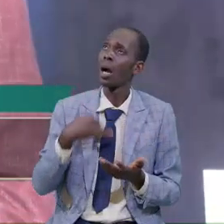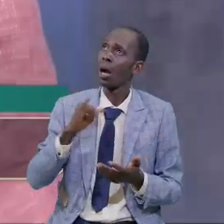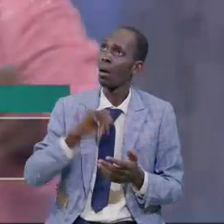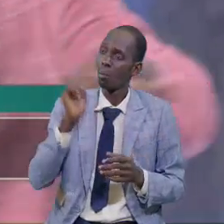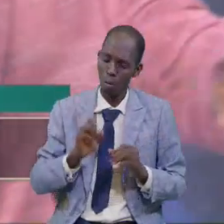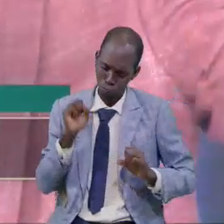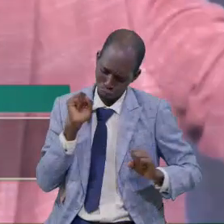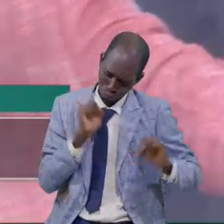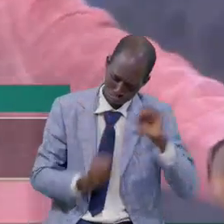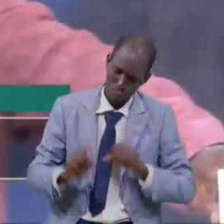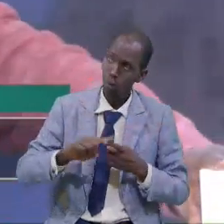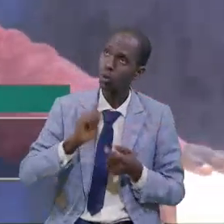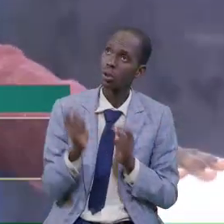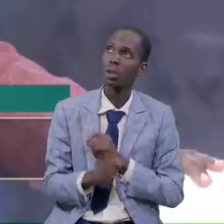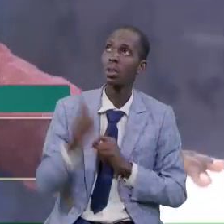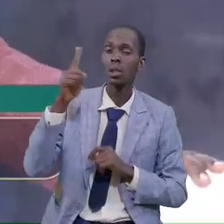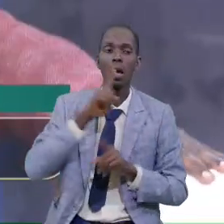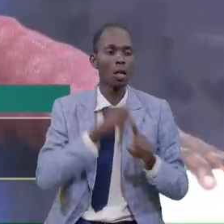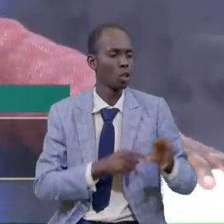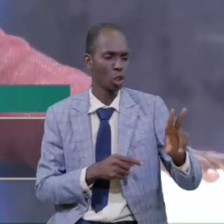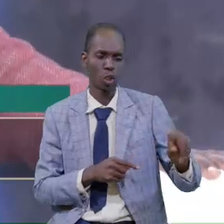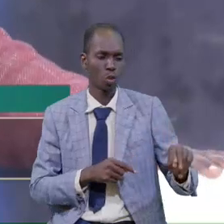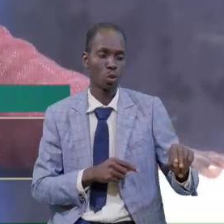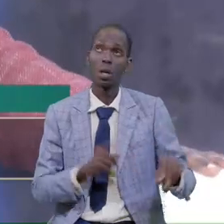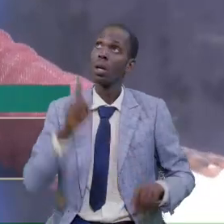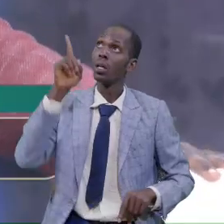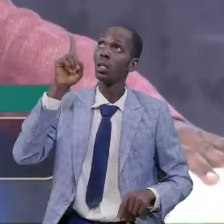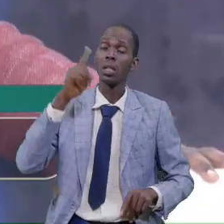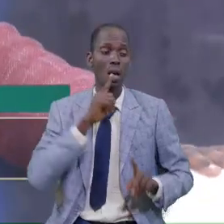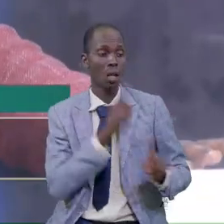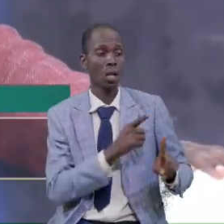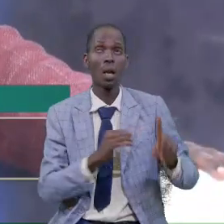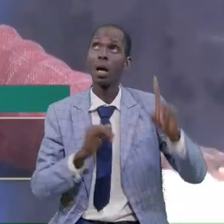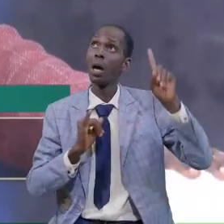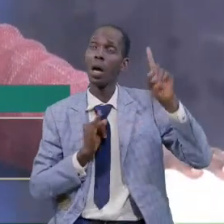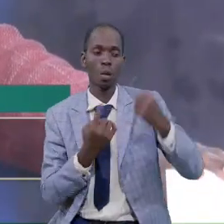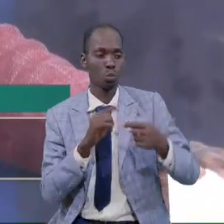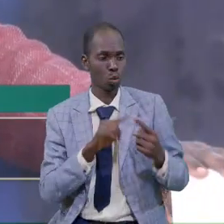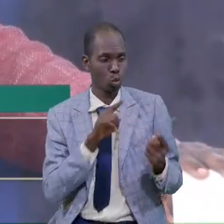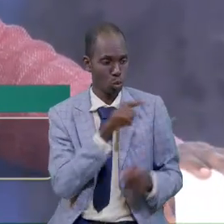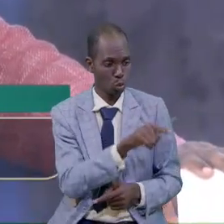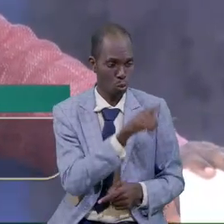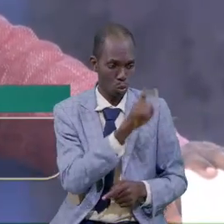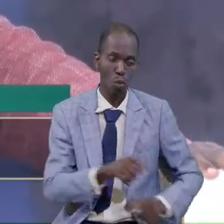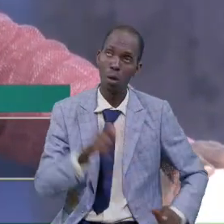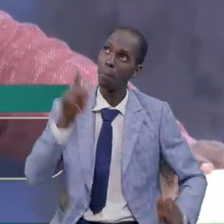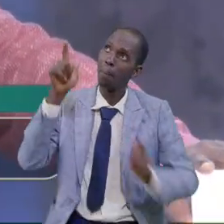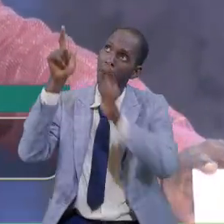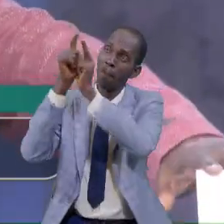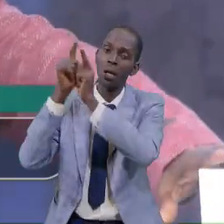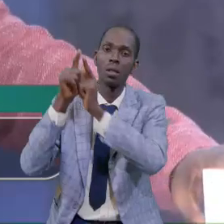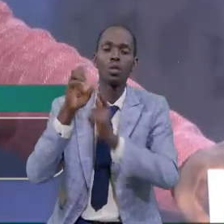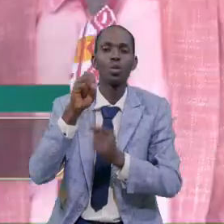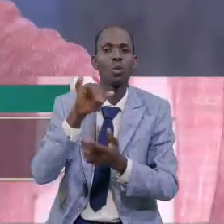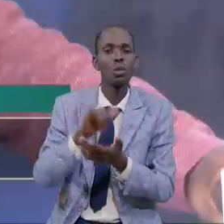no, I came to you and you come to me so that I can change that within